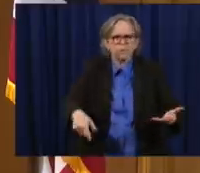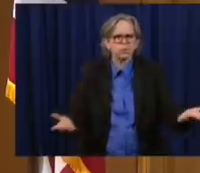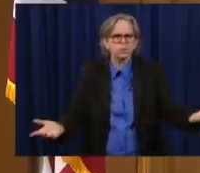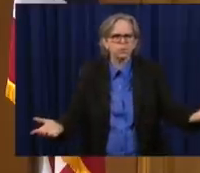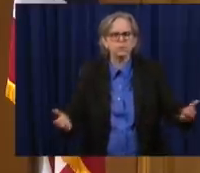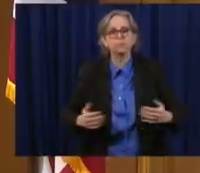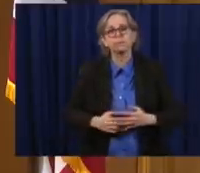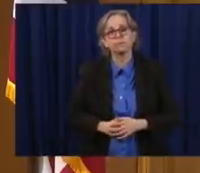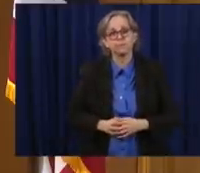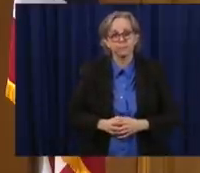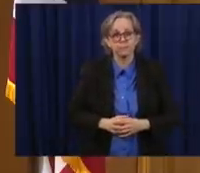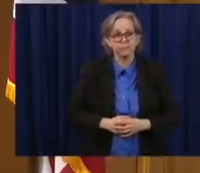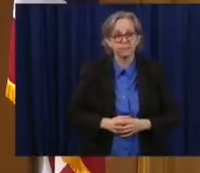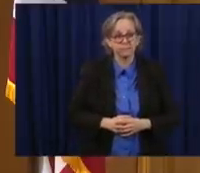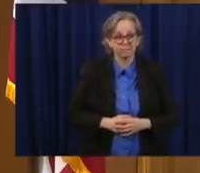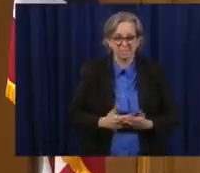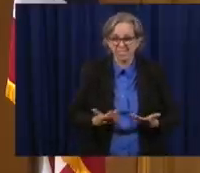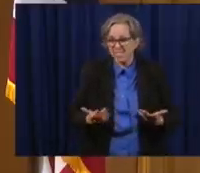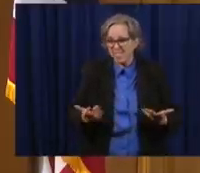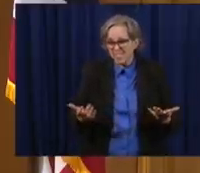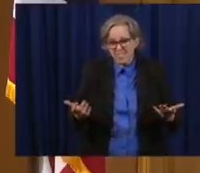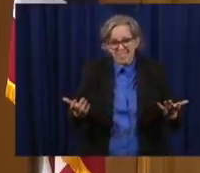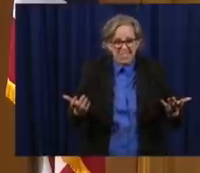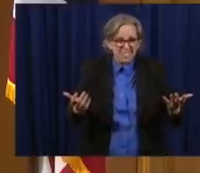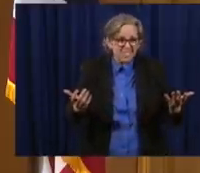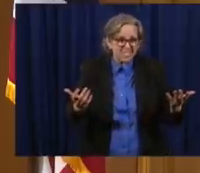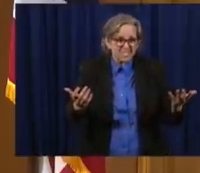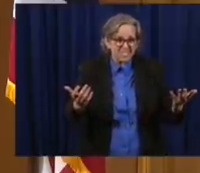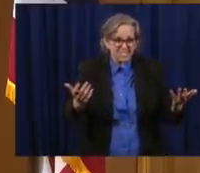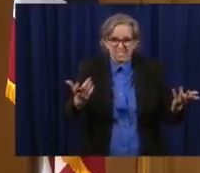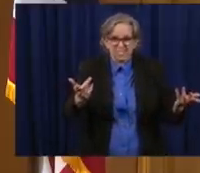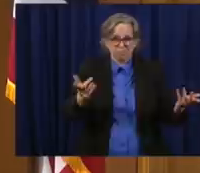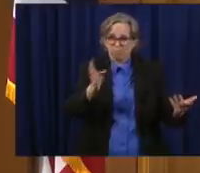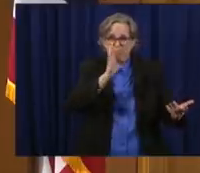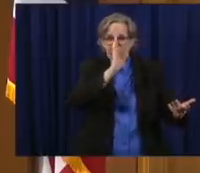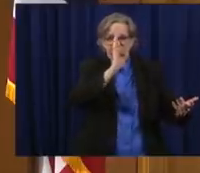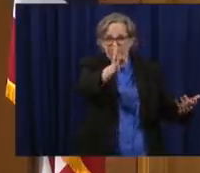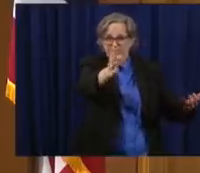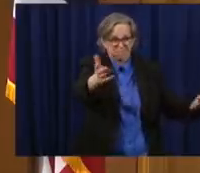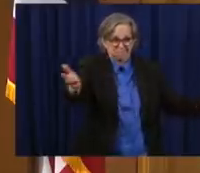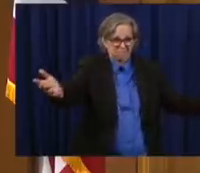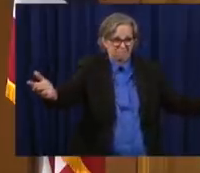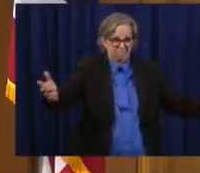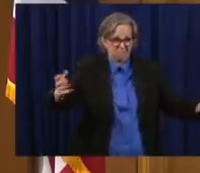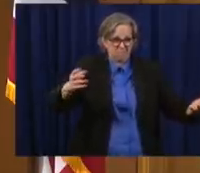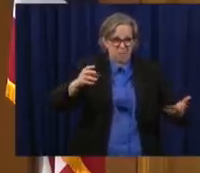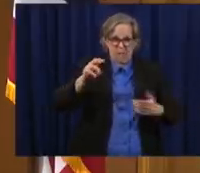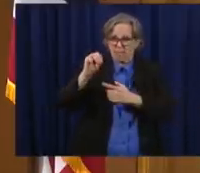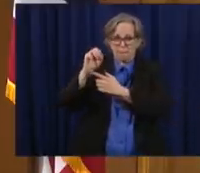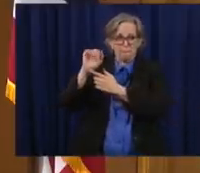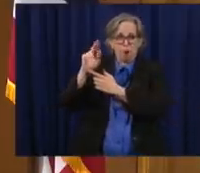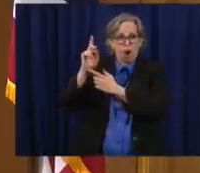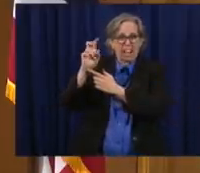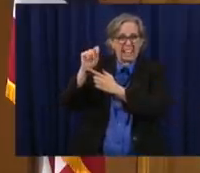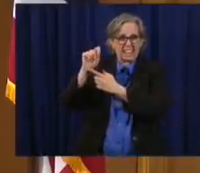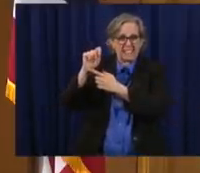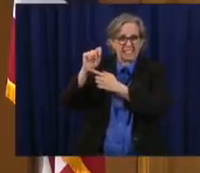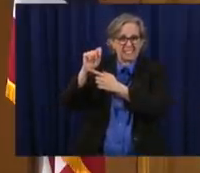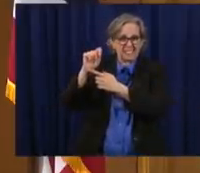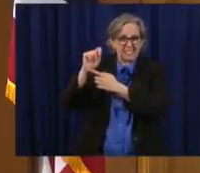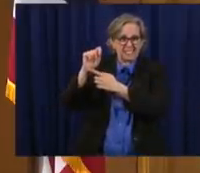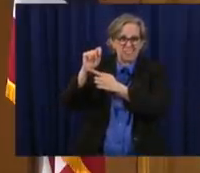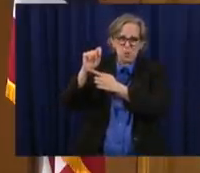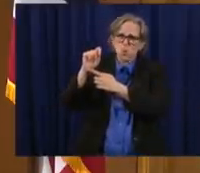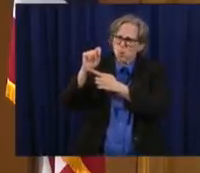Because quite candidly, the market forces is equally important, and probably more